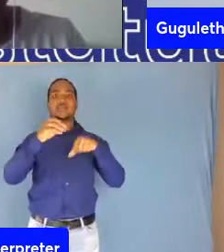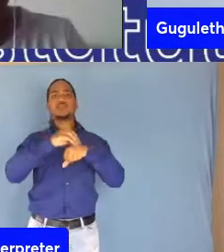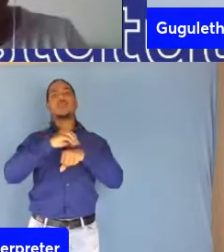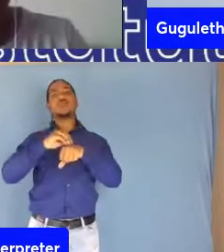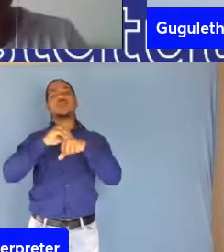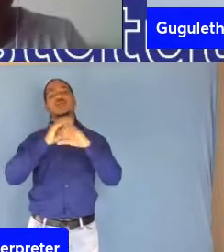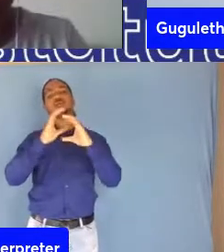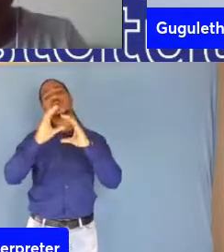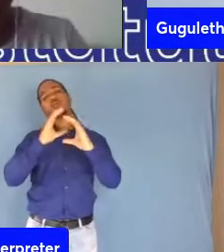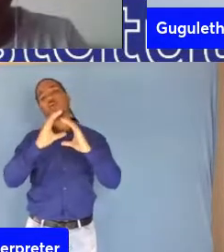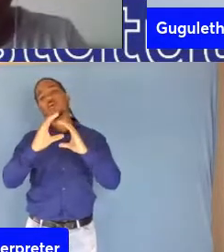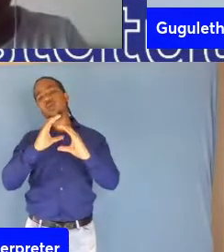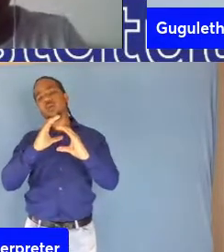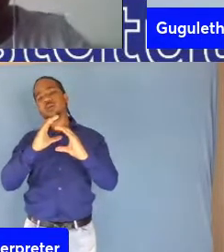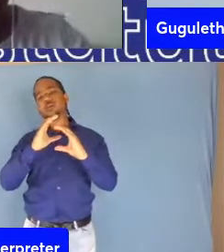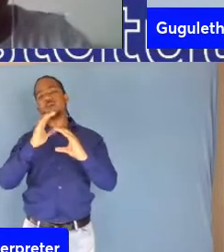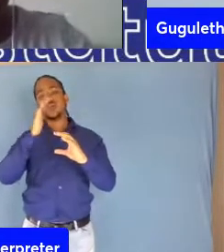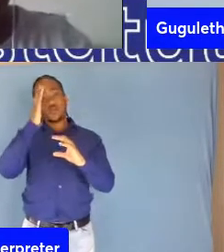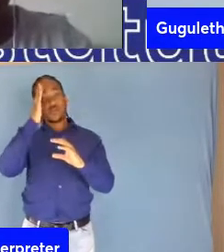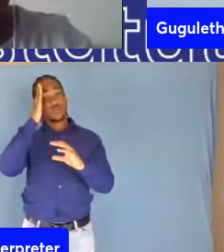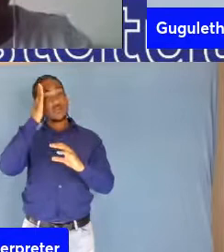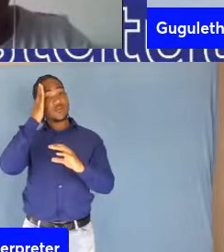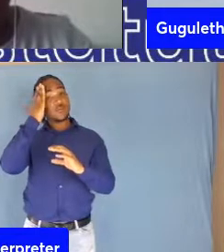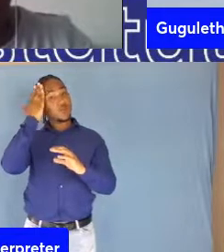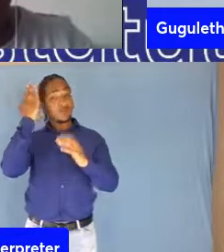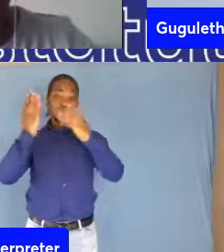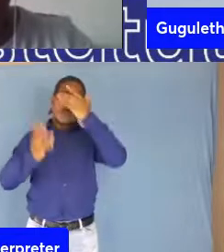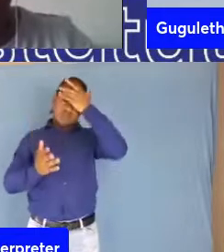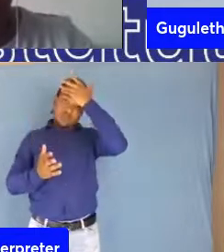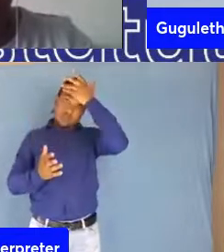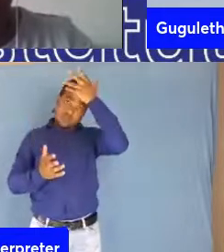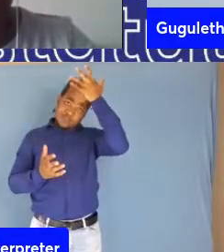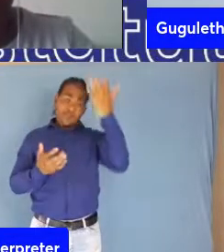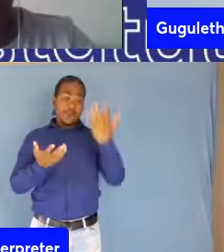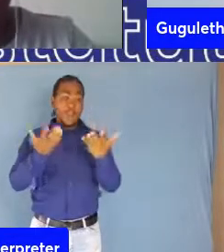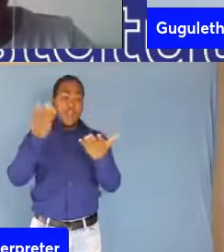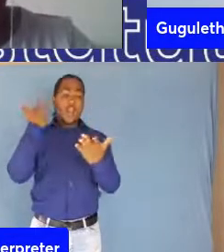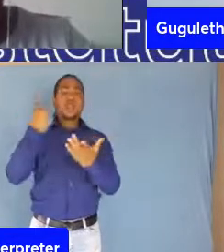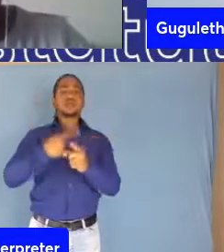And I've just last week,